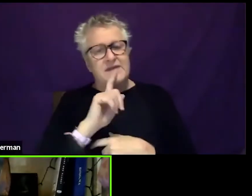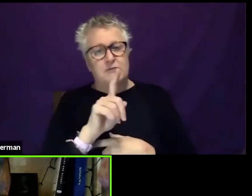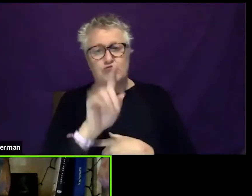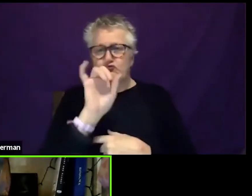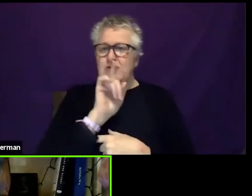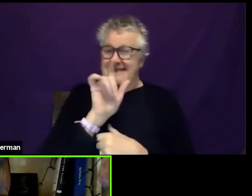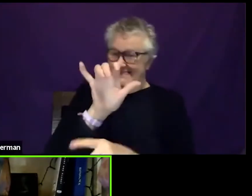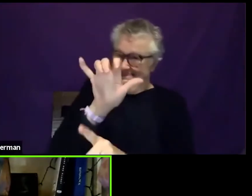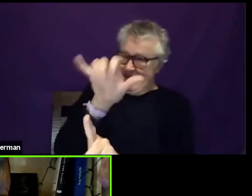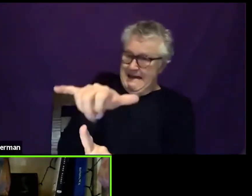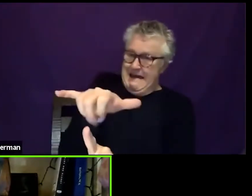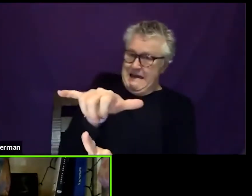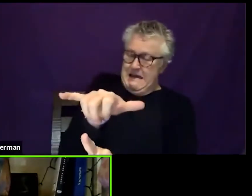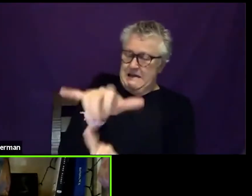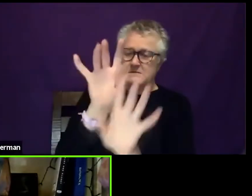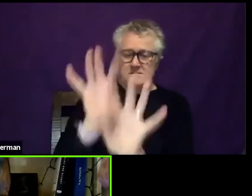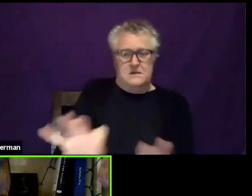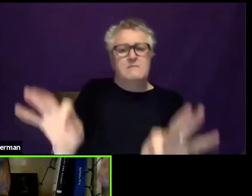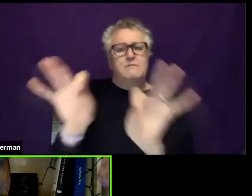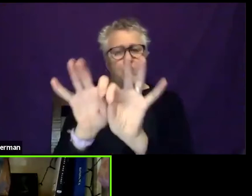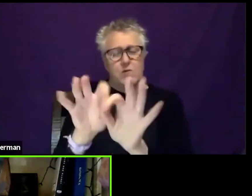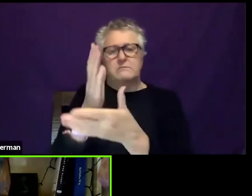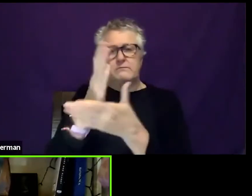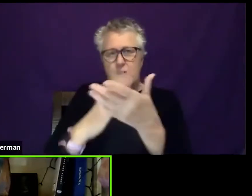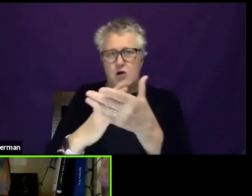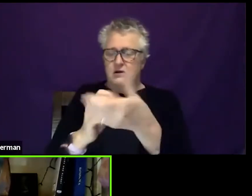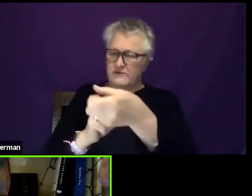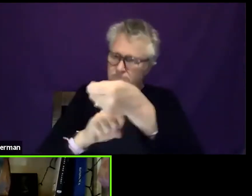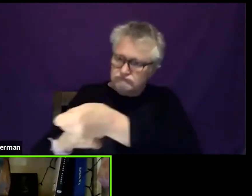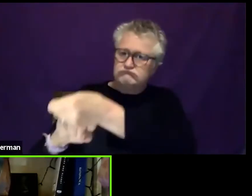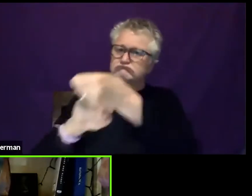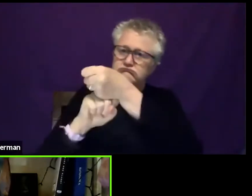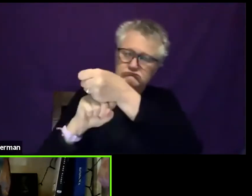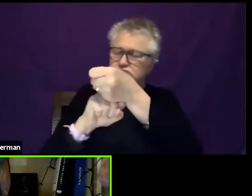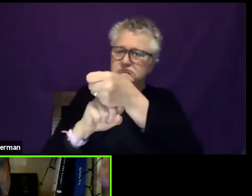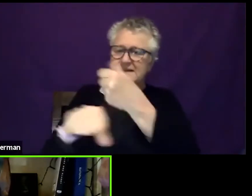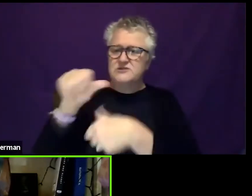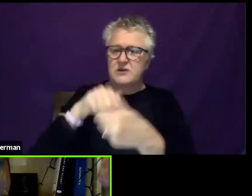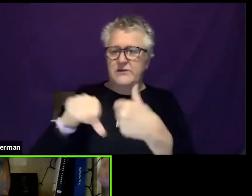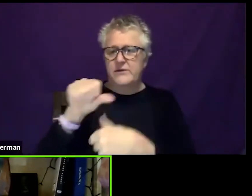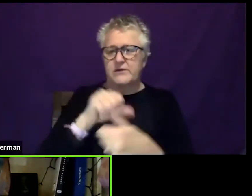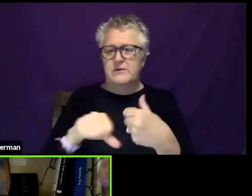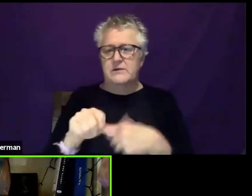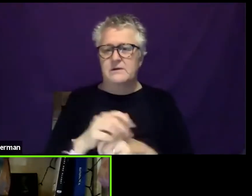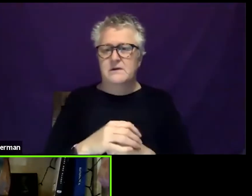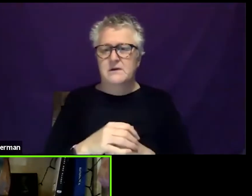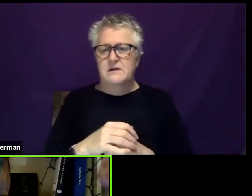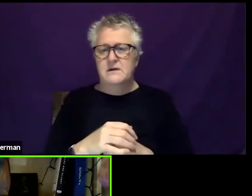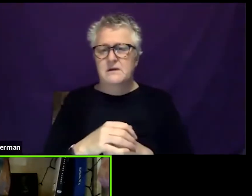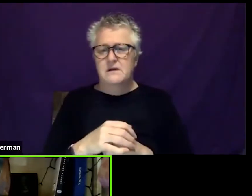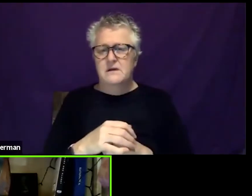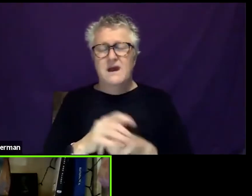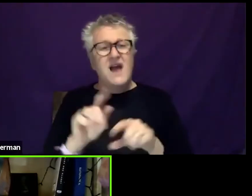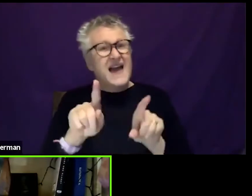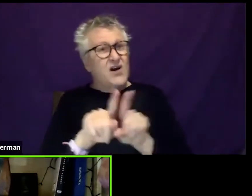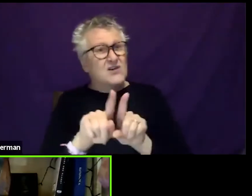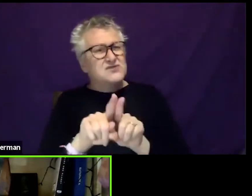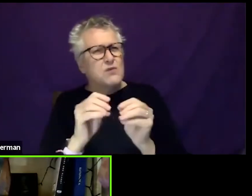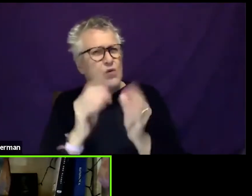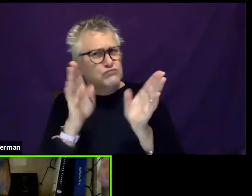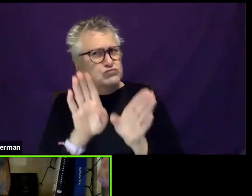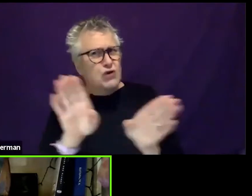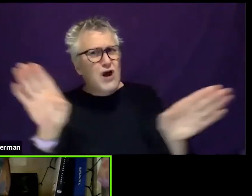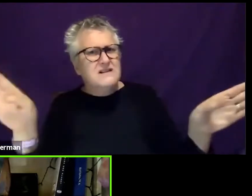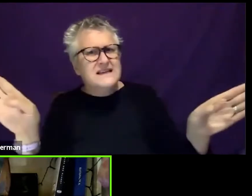other. Right. And also, more broadly, just normalizing that stuff. Like a big thing we talk about at the Staying